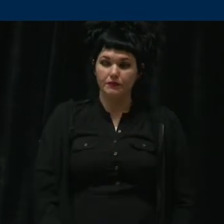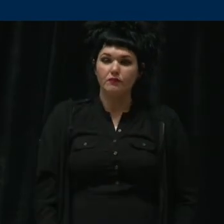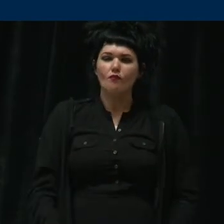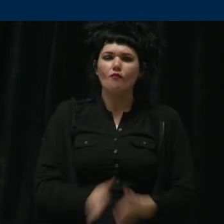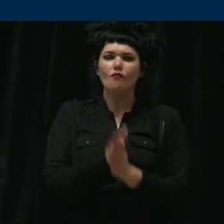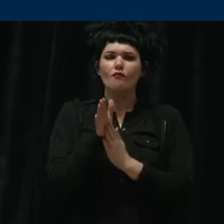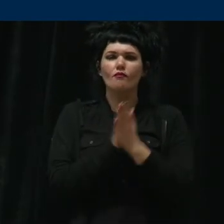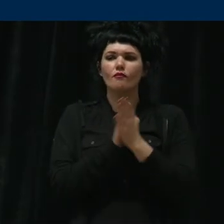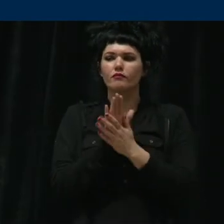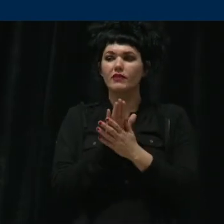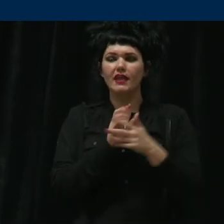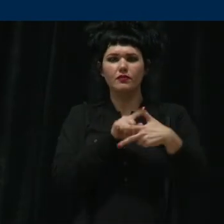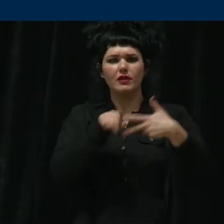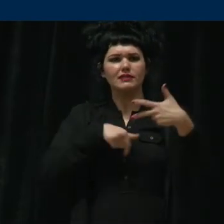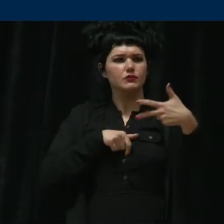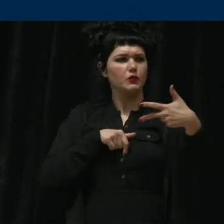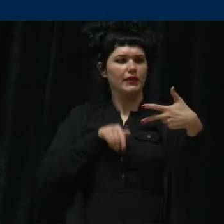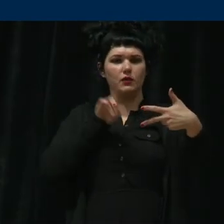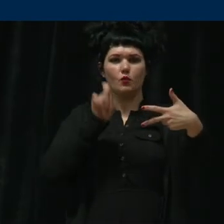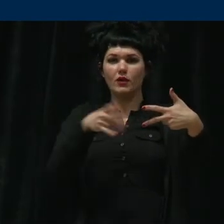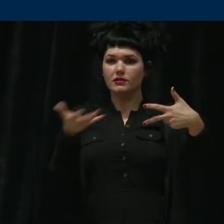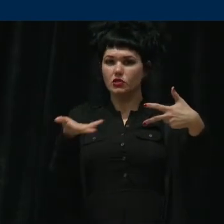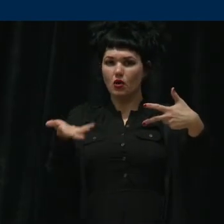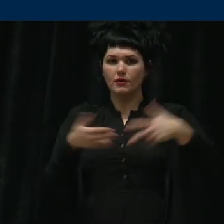And these three questions are,